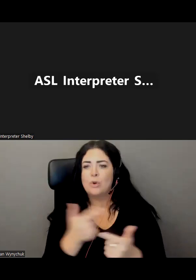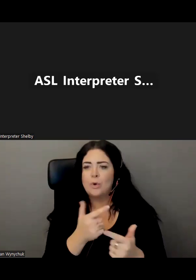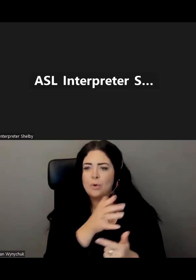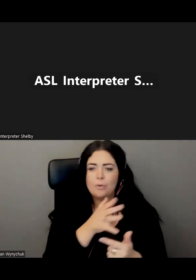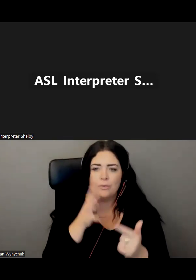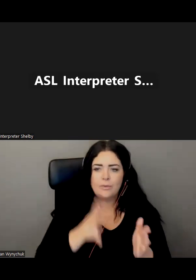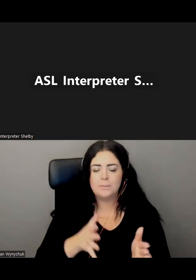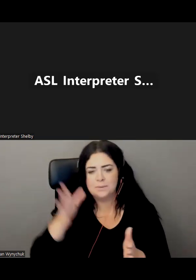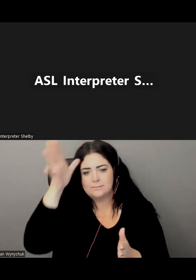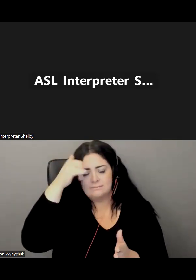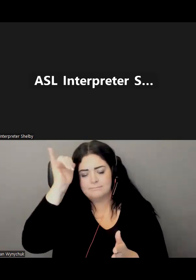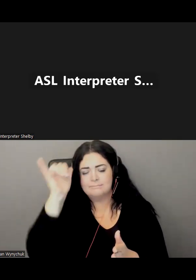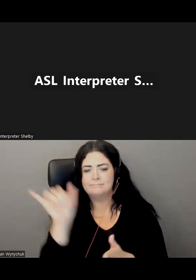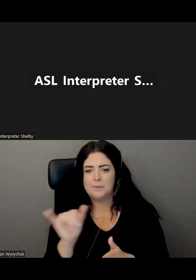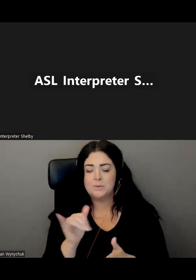been made in farming recently.